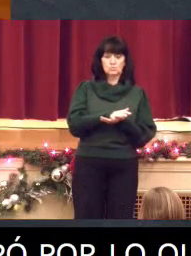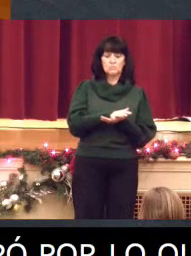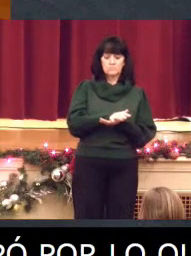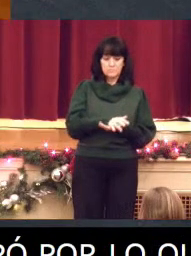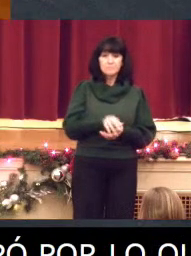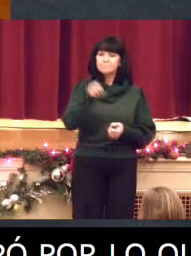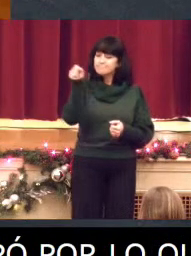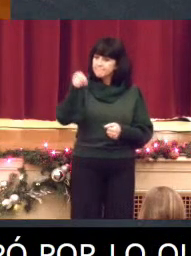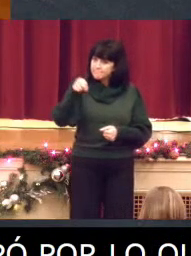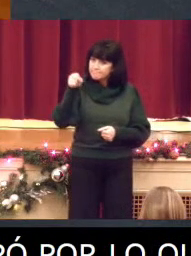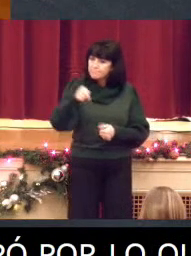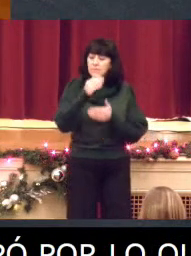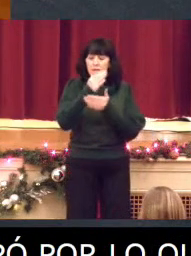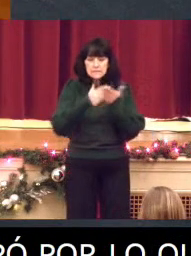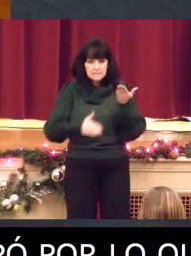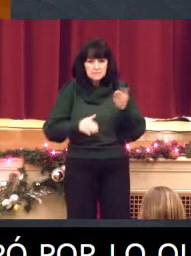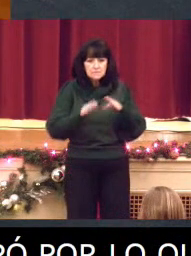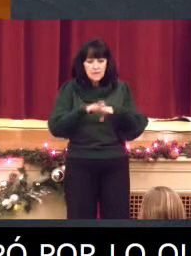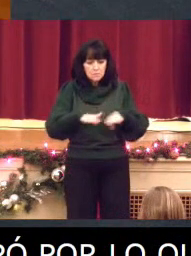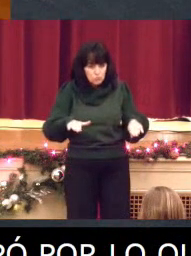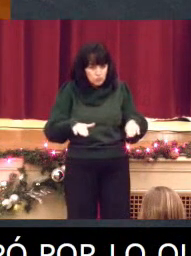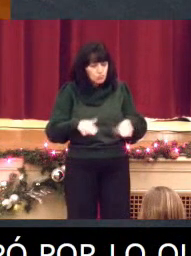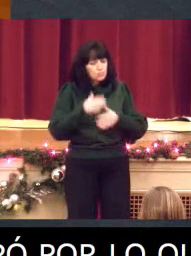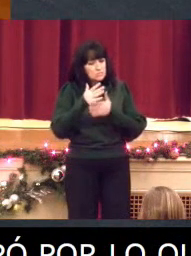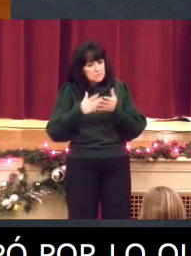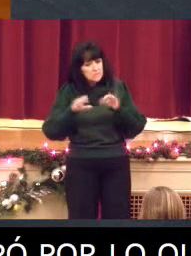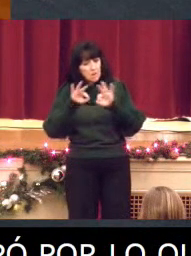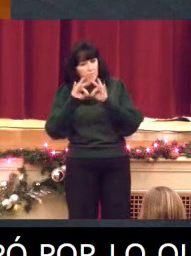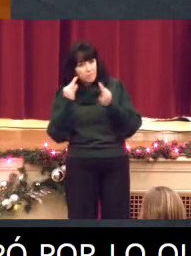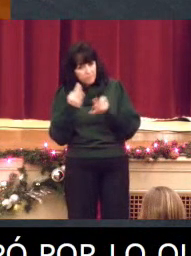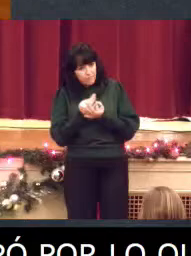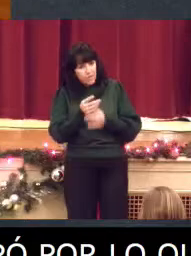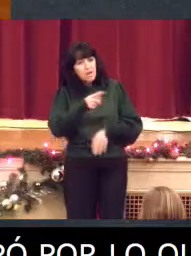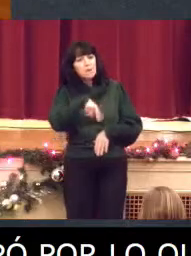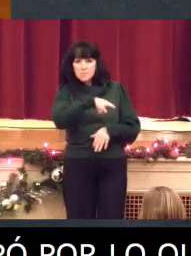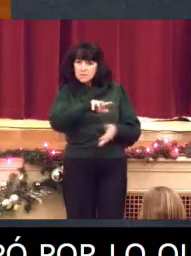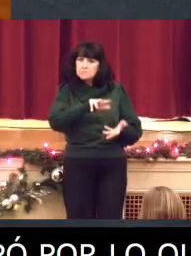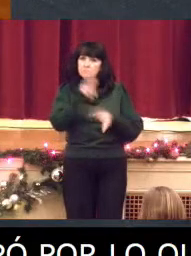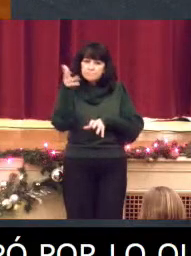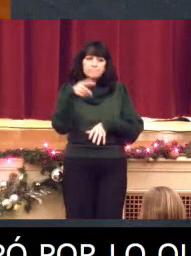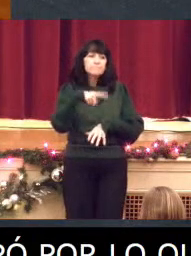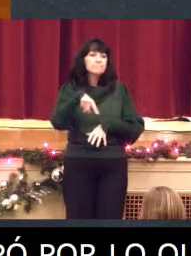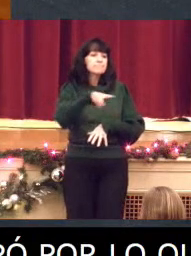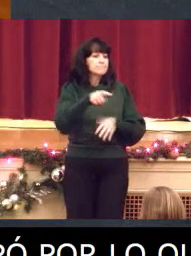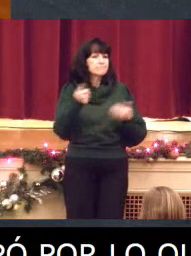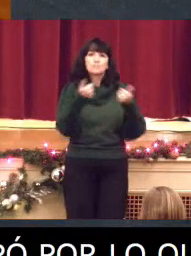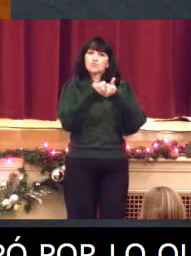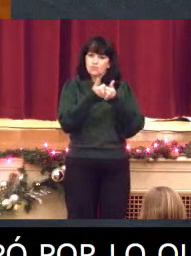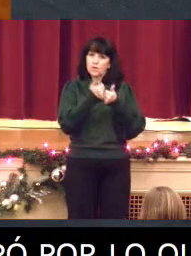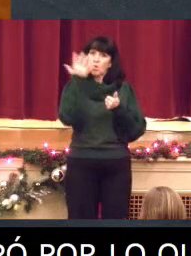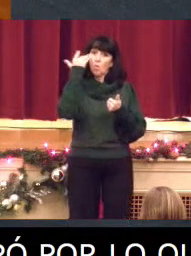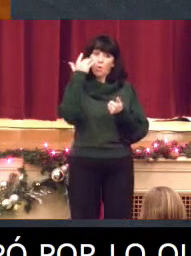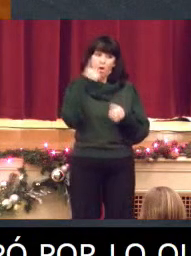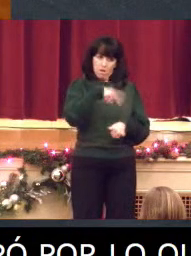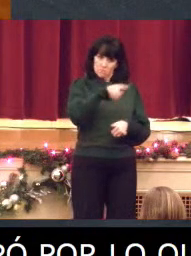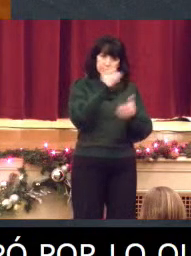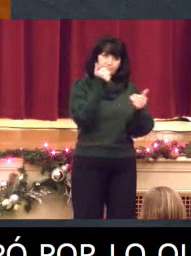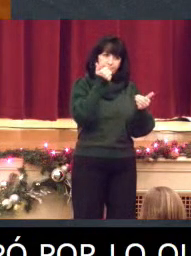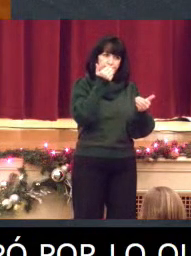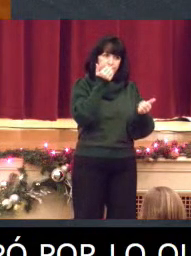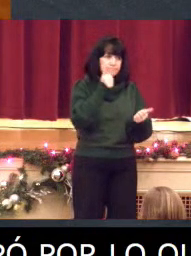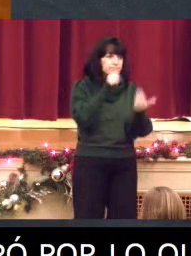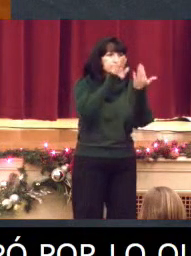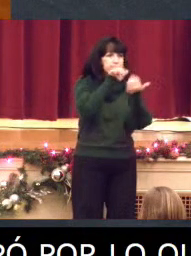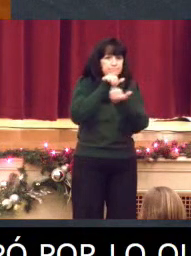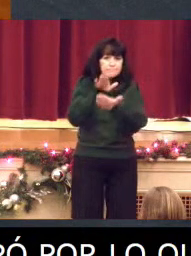and families are challenged because of the challenge that they faced every day. But when we have a component that